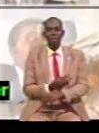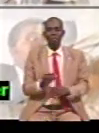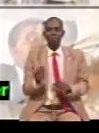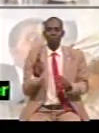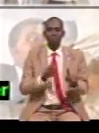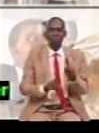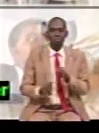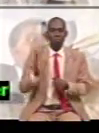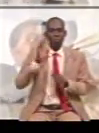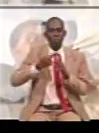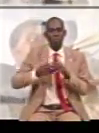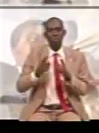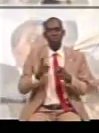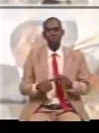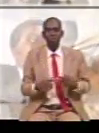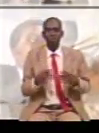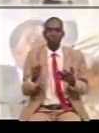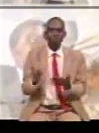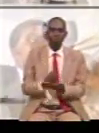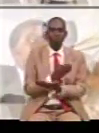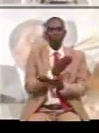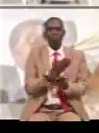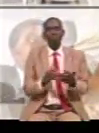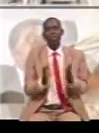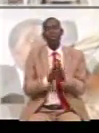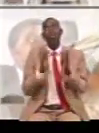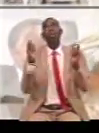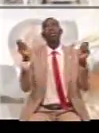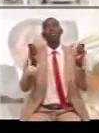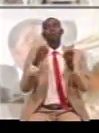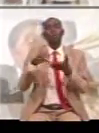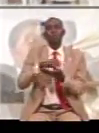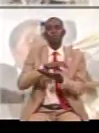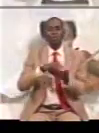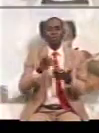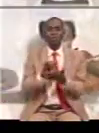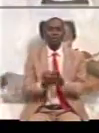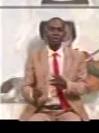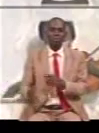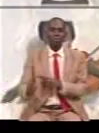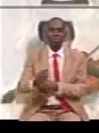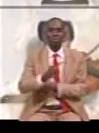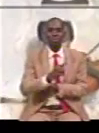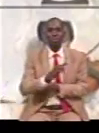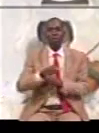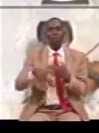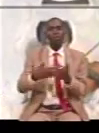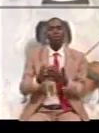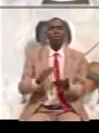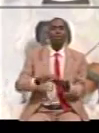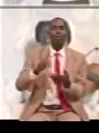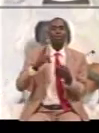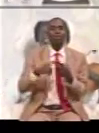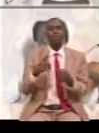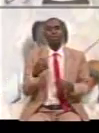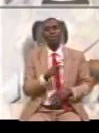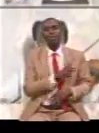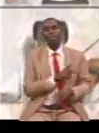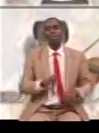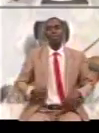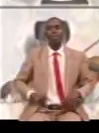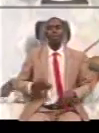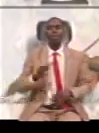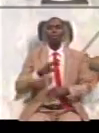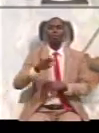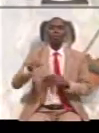Band will start to play the hallelujah across that day. All glory to the